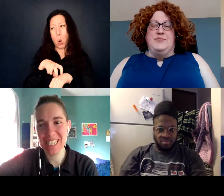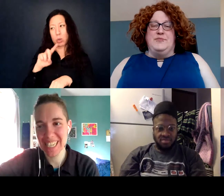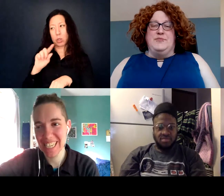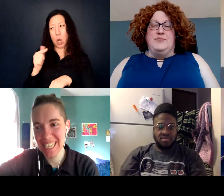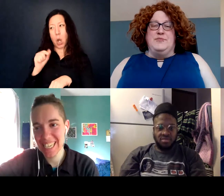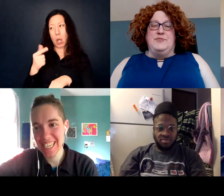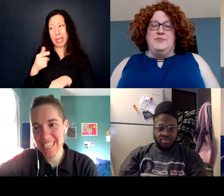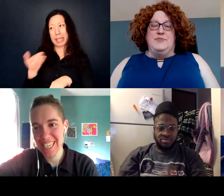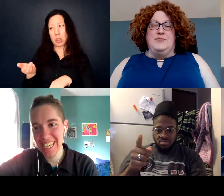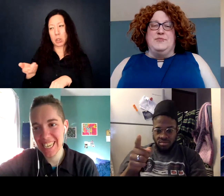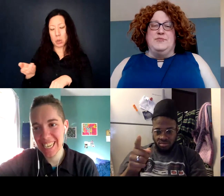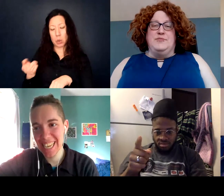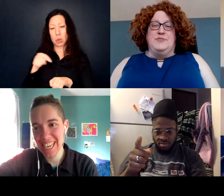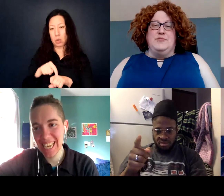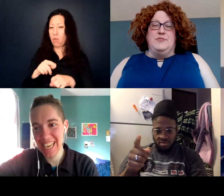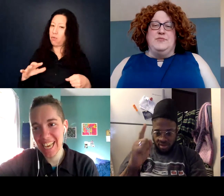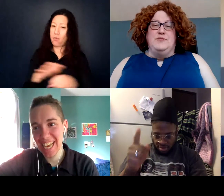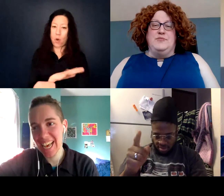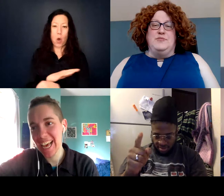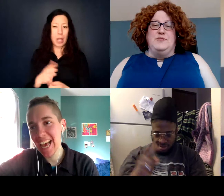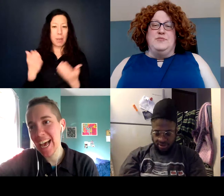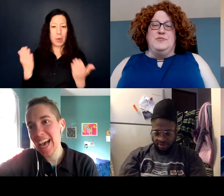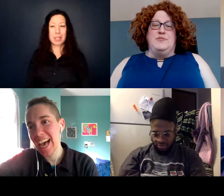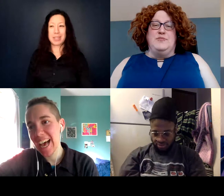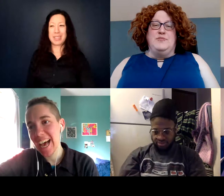Fully present.